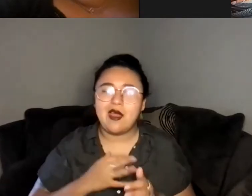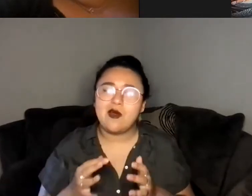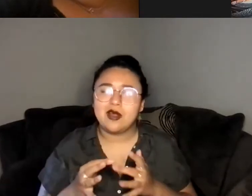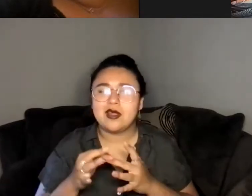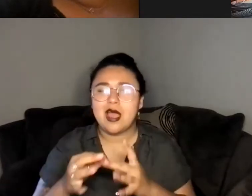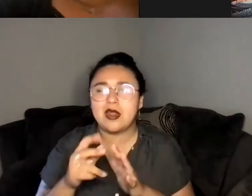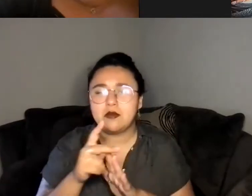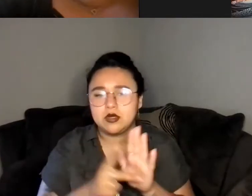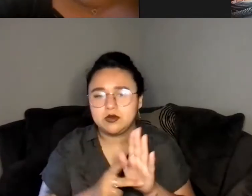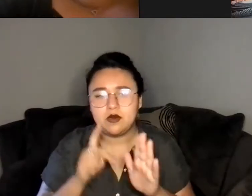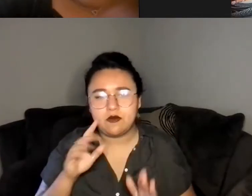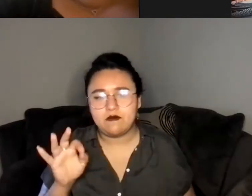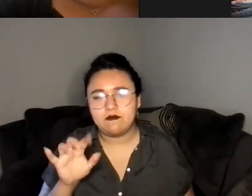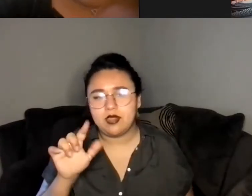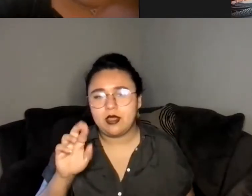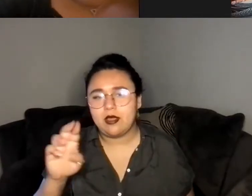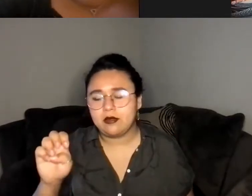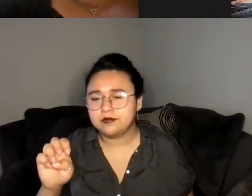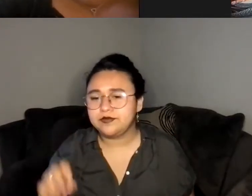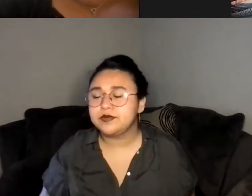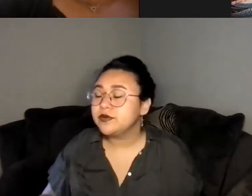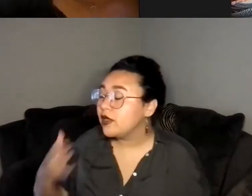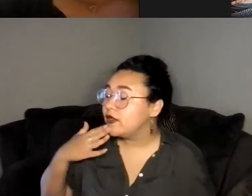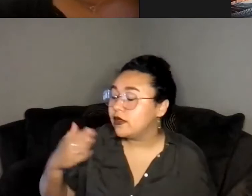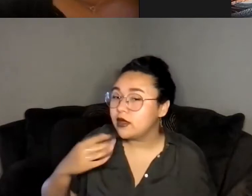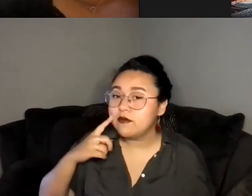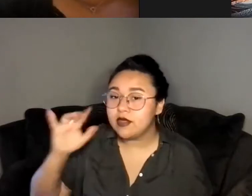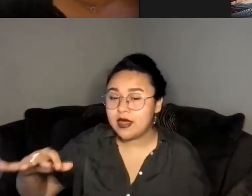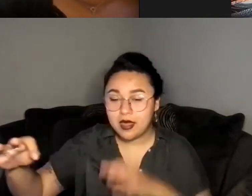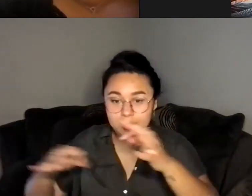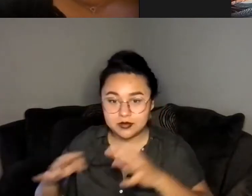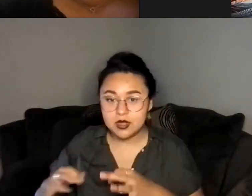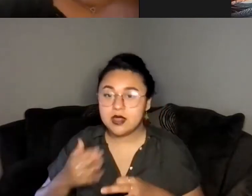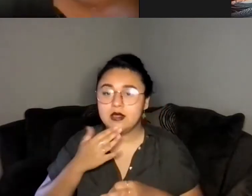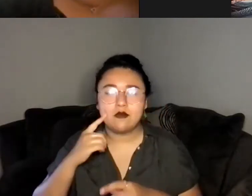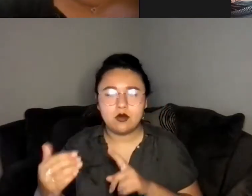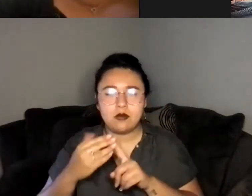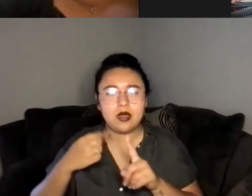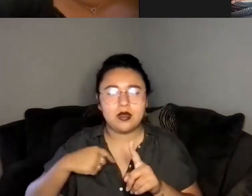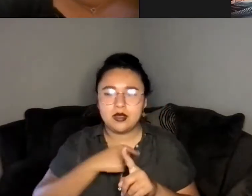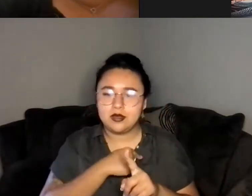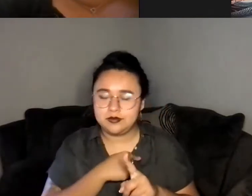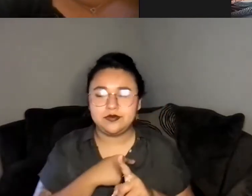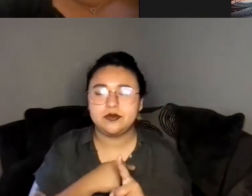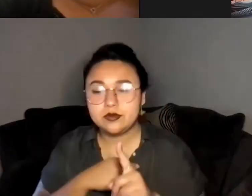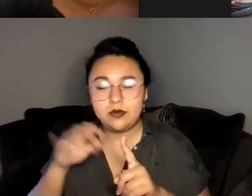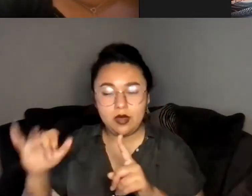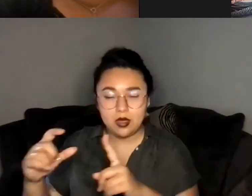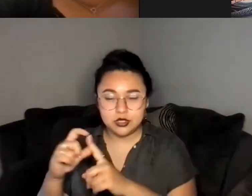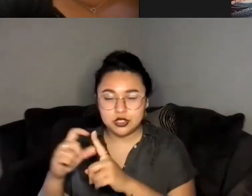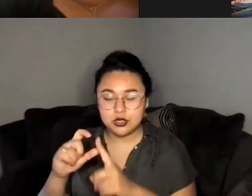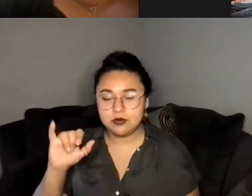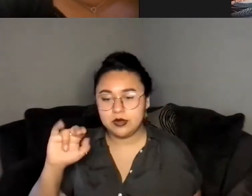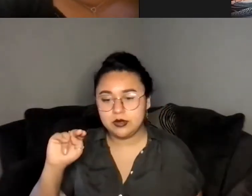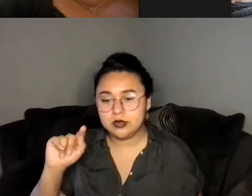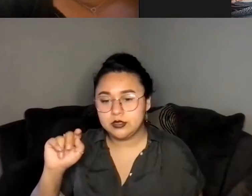of FLAIR. Thank you for that explanation, and thank you for reminding us that term intersectionality, which